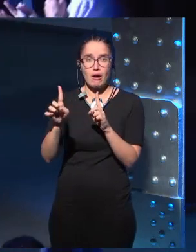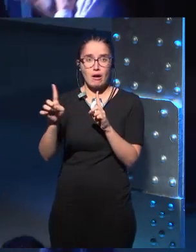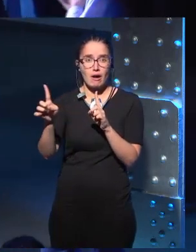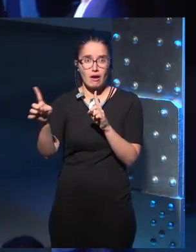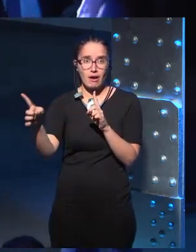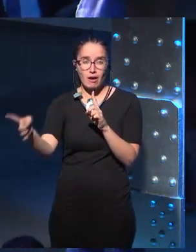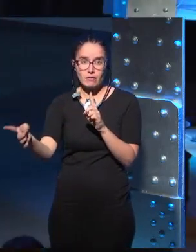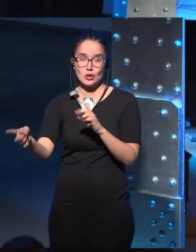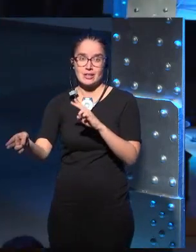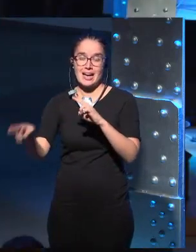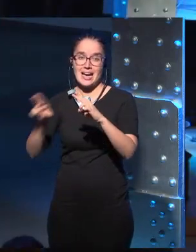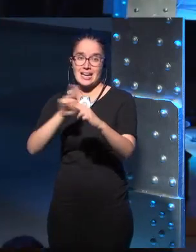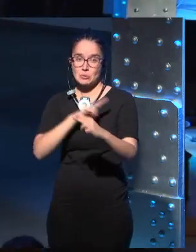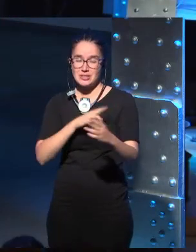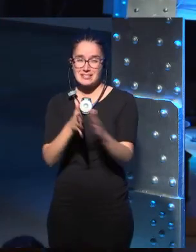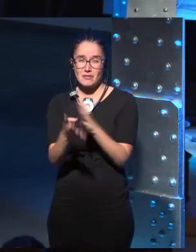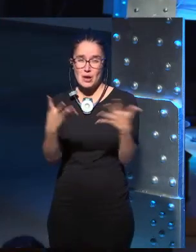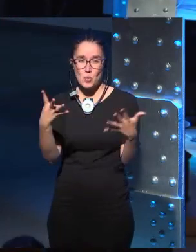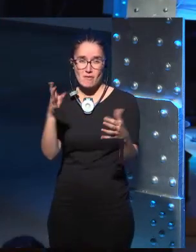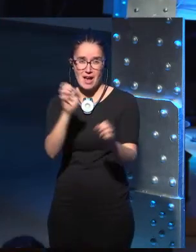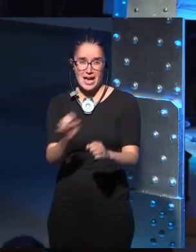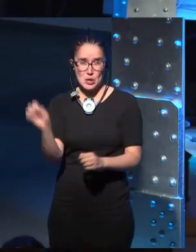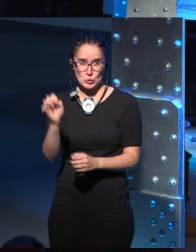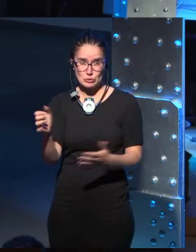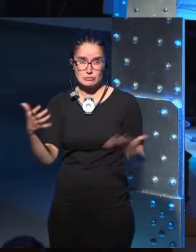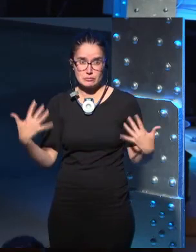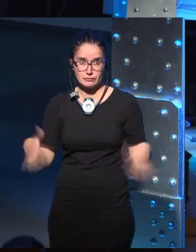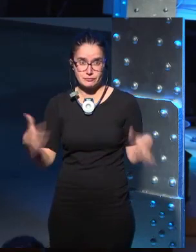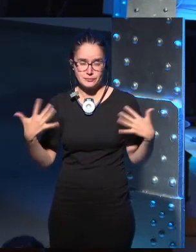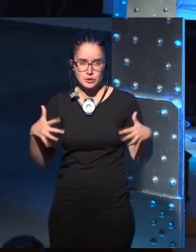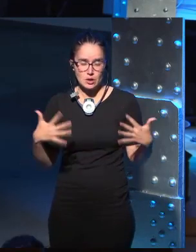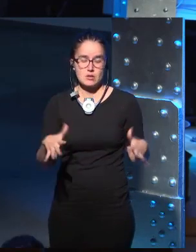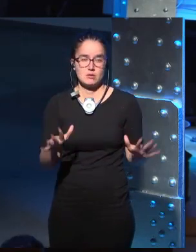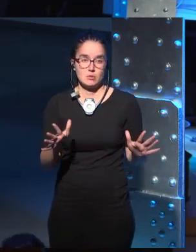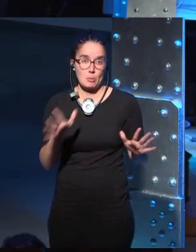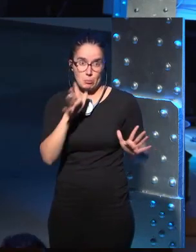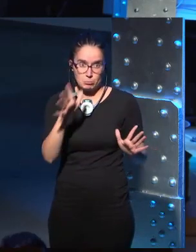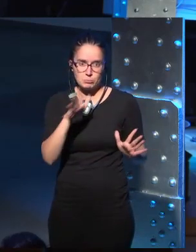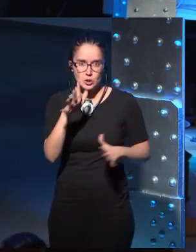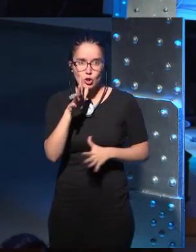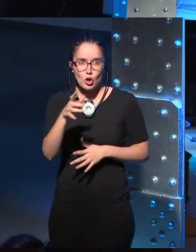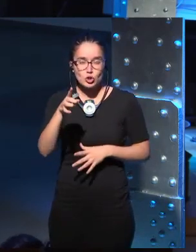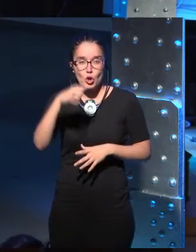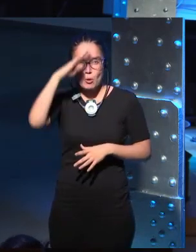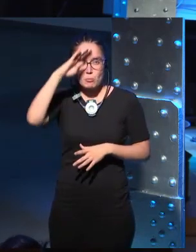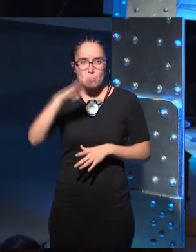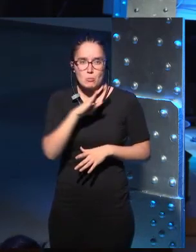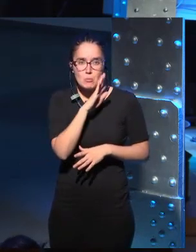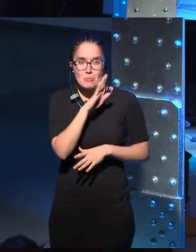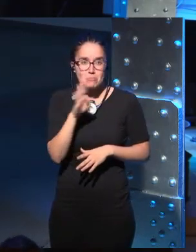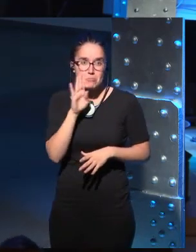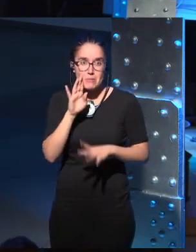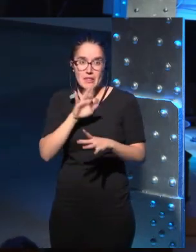years. That's a long time to wait. Basically only your parents answer the phone, nobody else. And